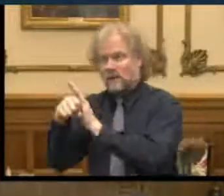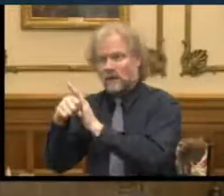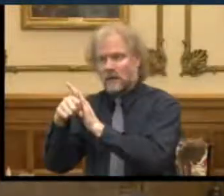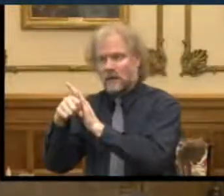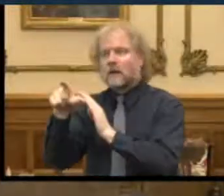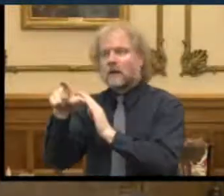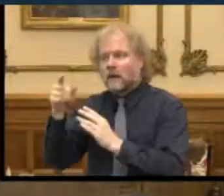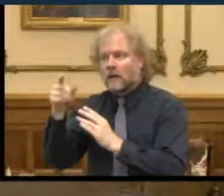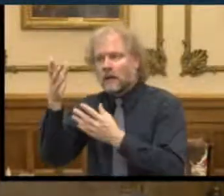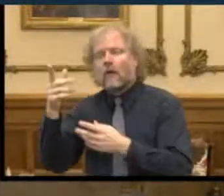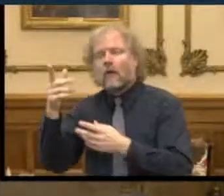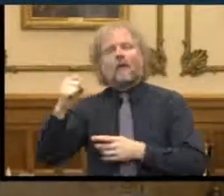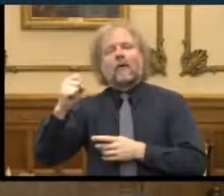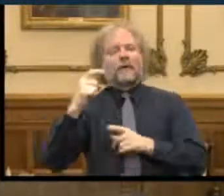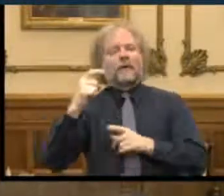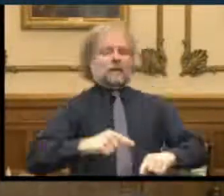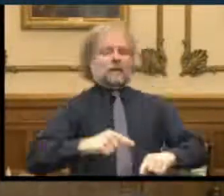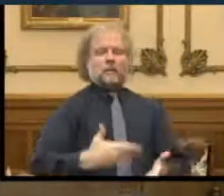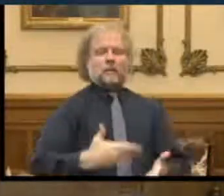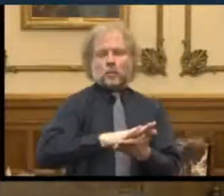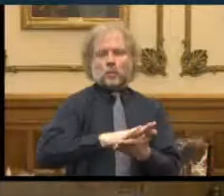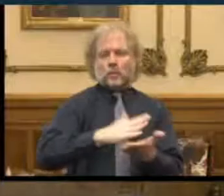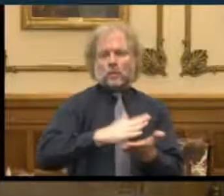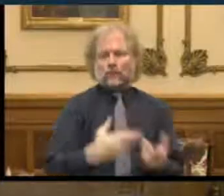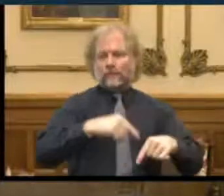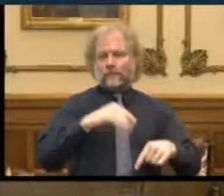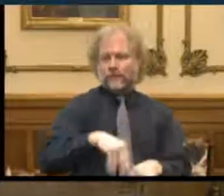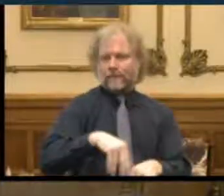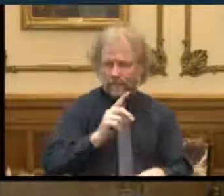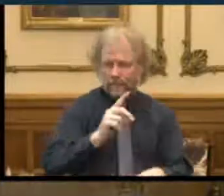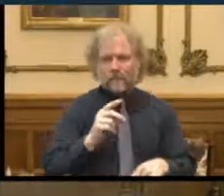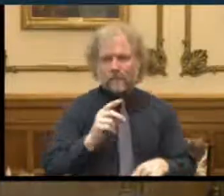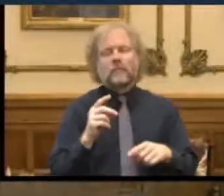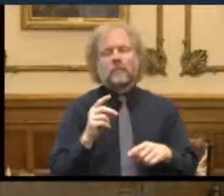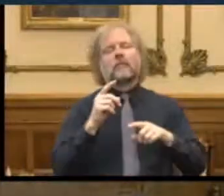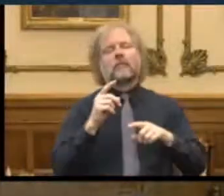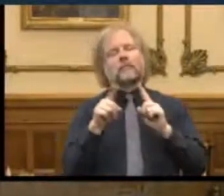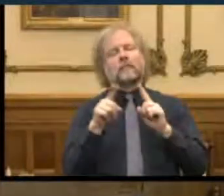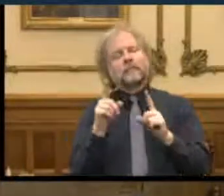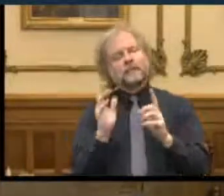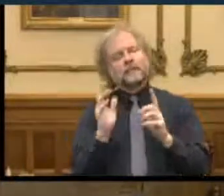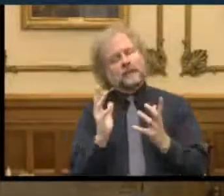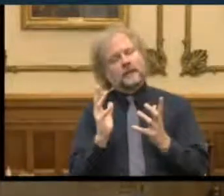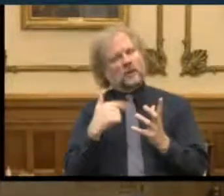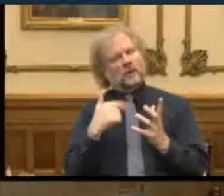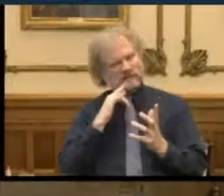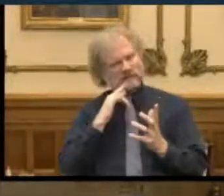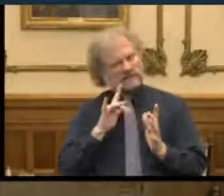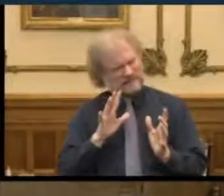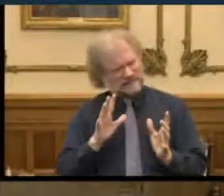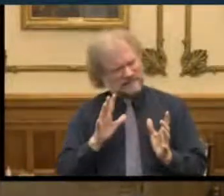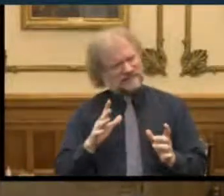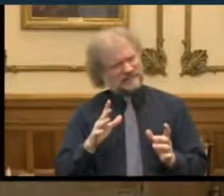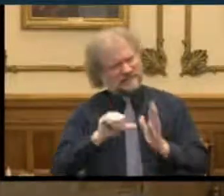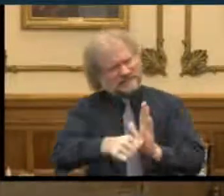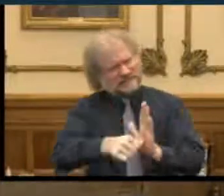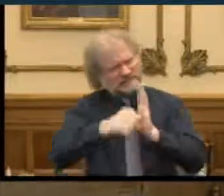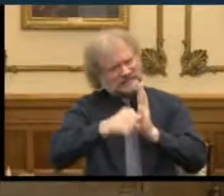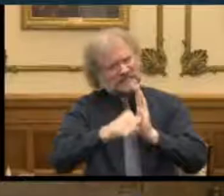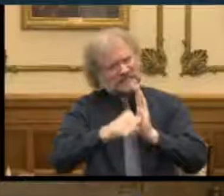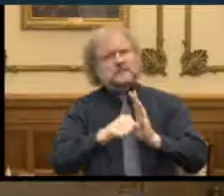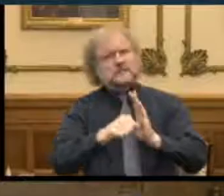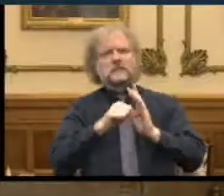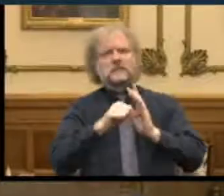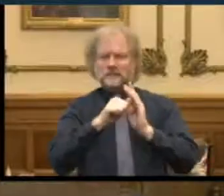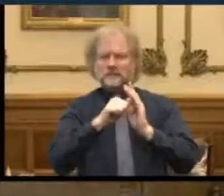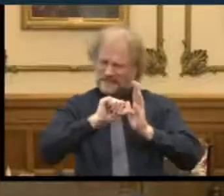are locally going to school here in the state of Indiana. But we really have pushed that information and drilled